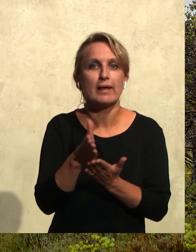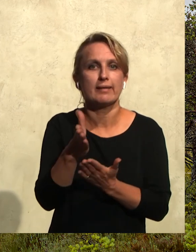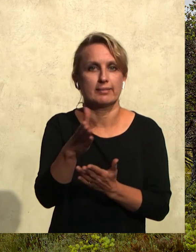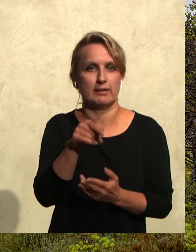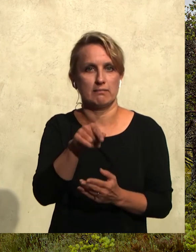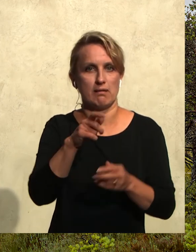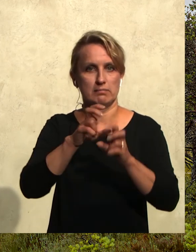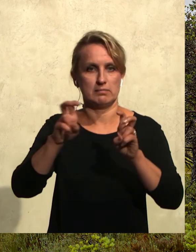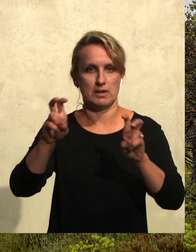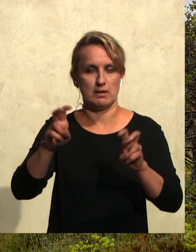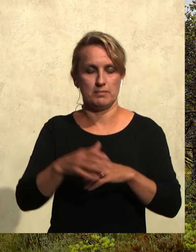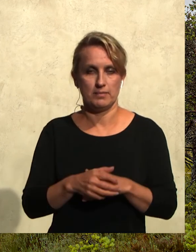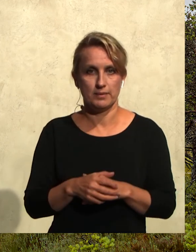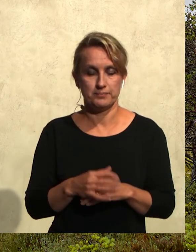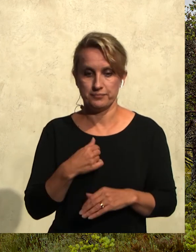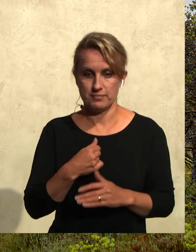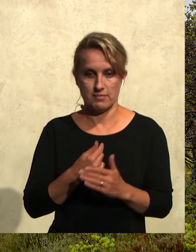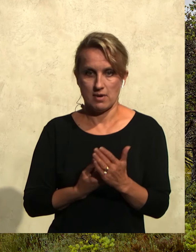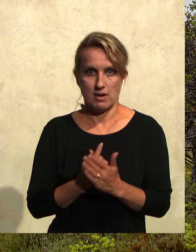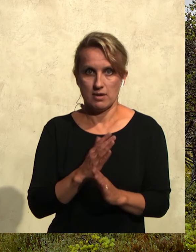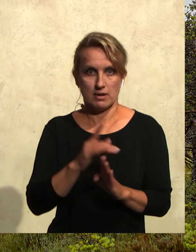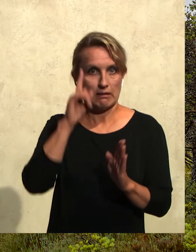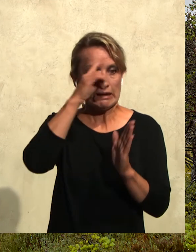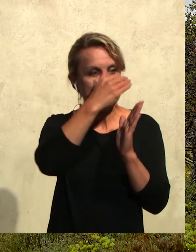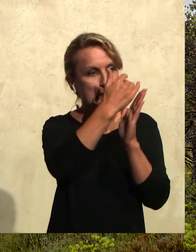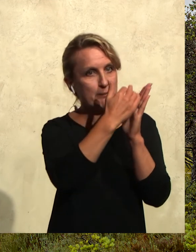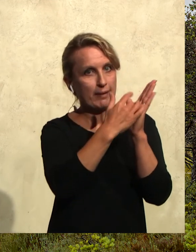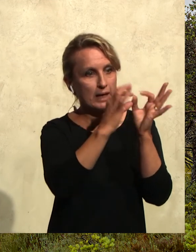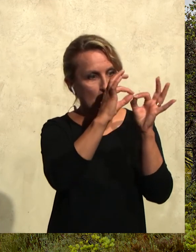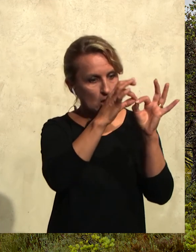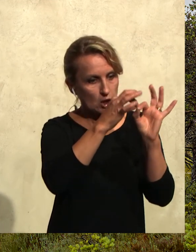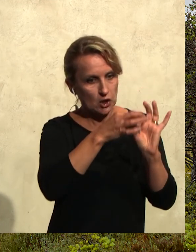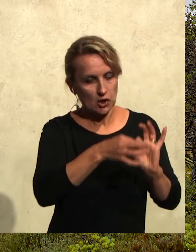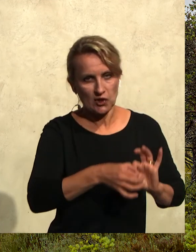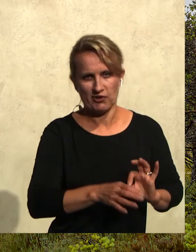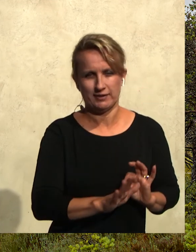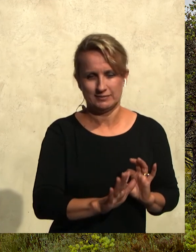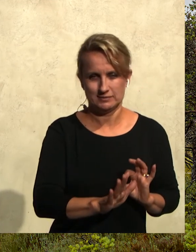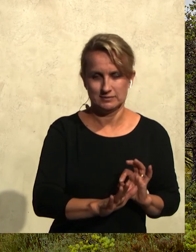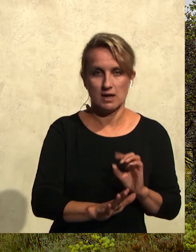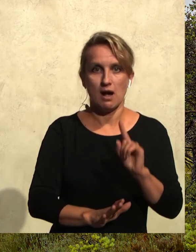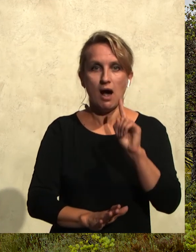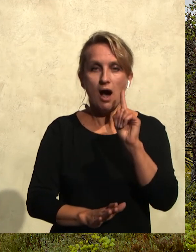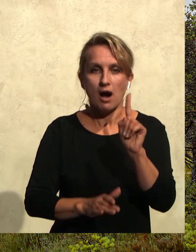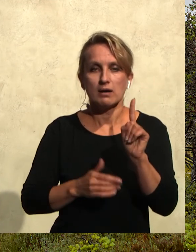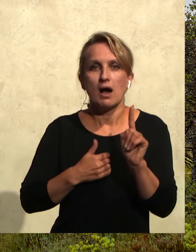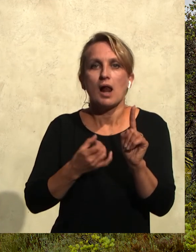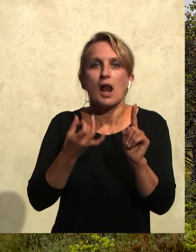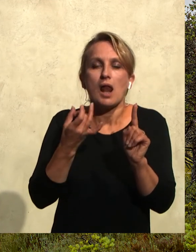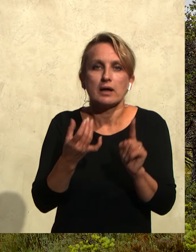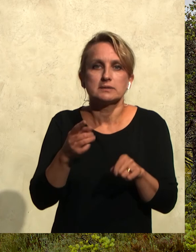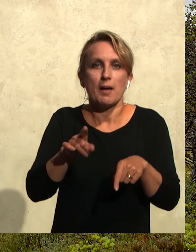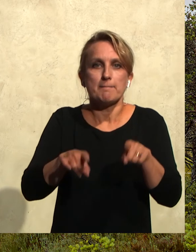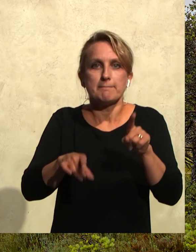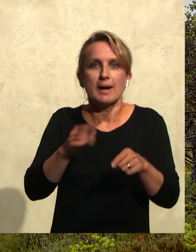don't worry. I'm going to give you, these are some examples of national level programs that have been scaled up and demonstrated impact, which I think is